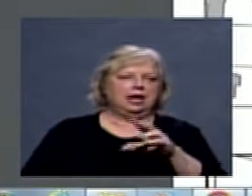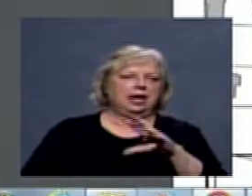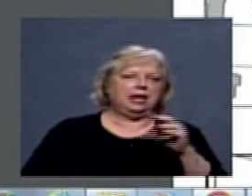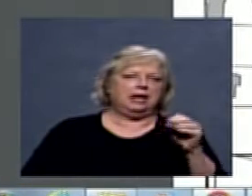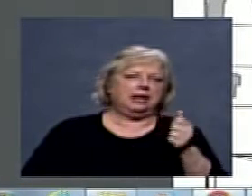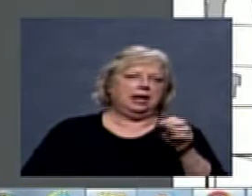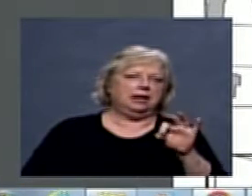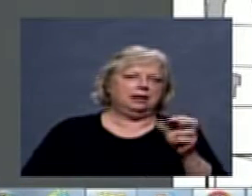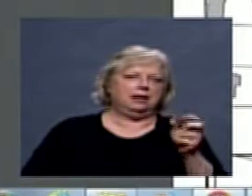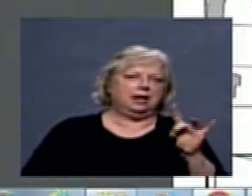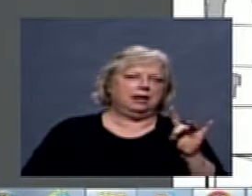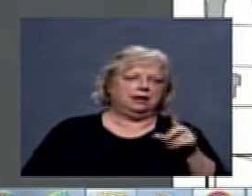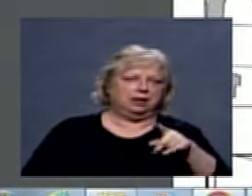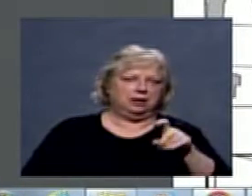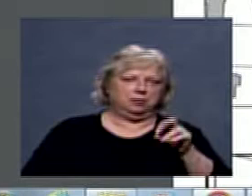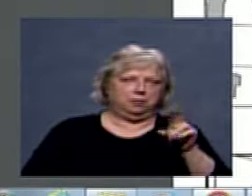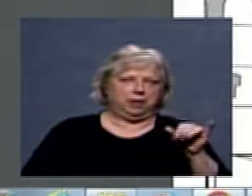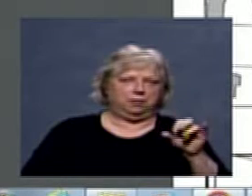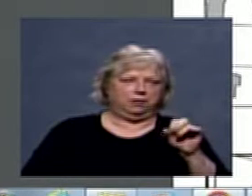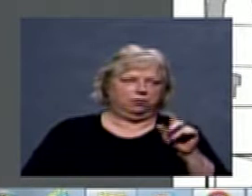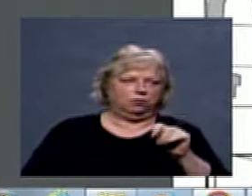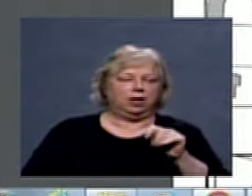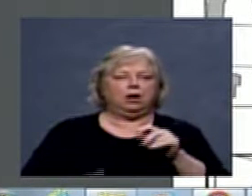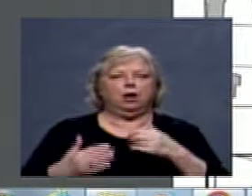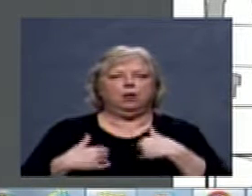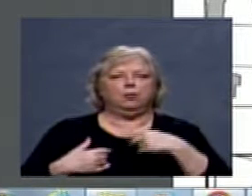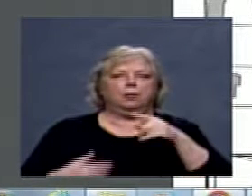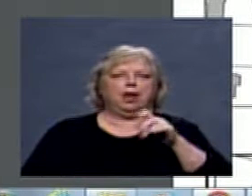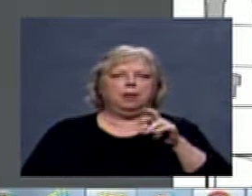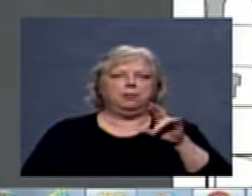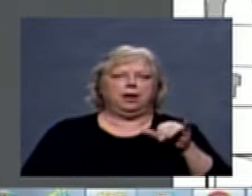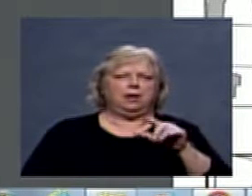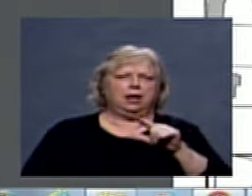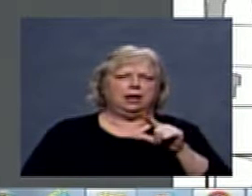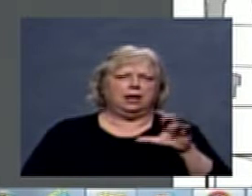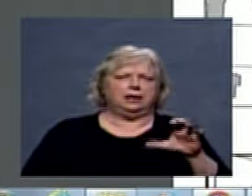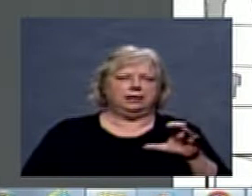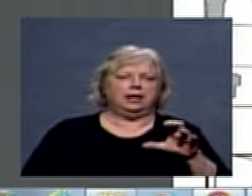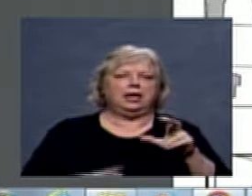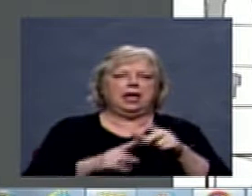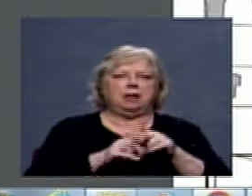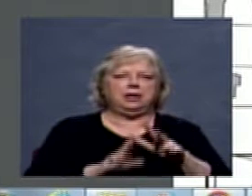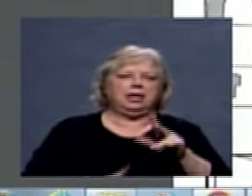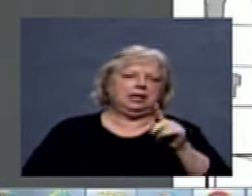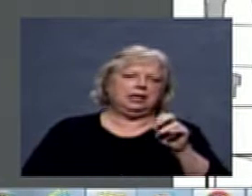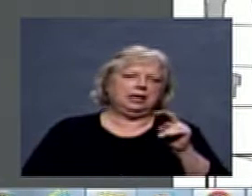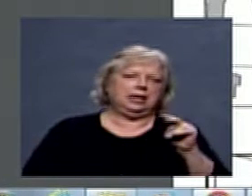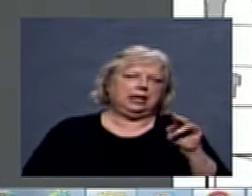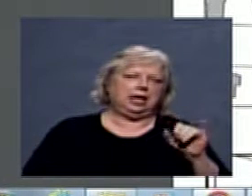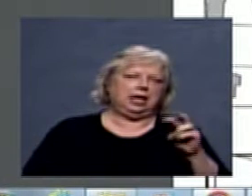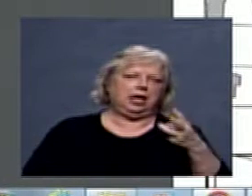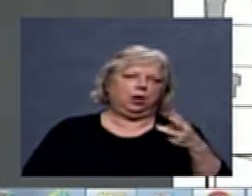Perry Street, owned by Perry's Pennies LLC. Kenny Whitfield is the applicant.